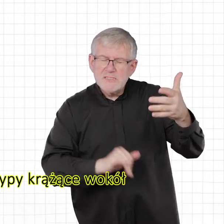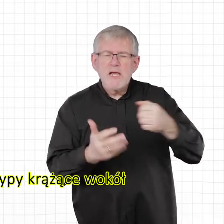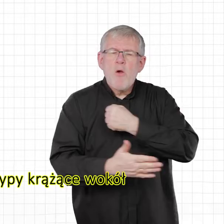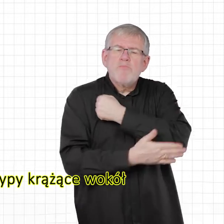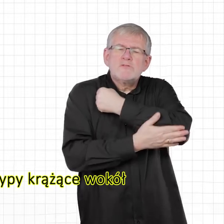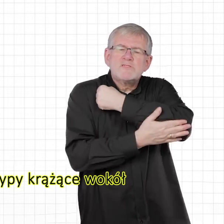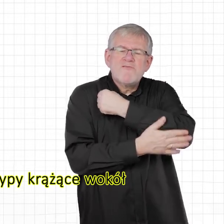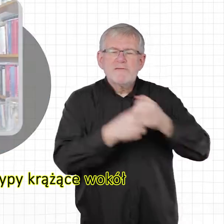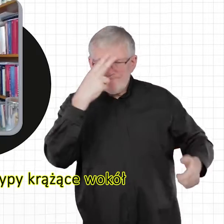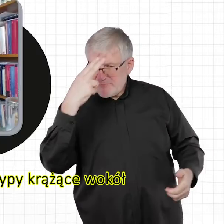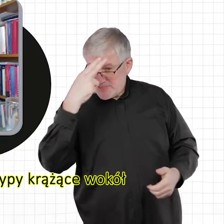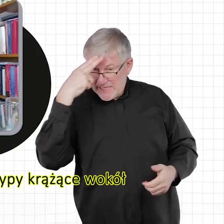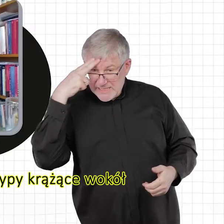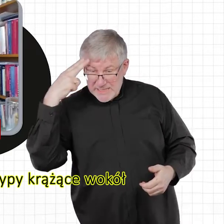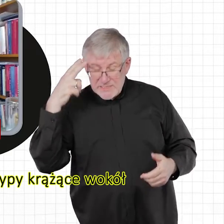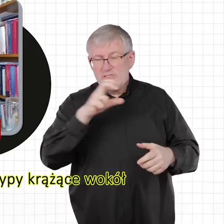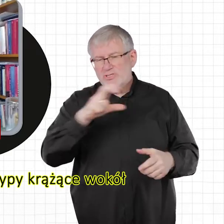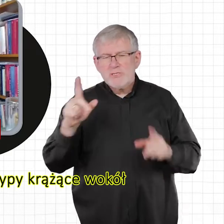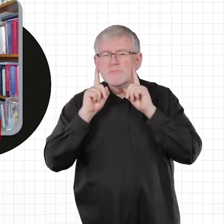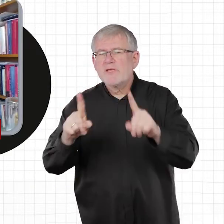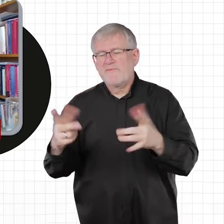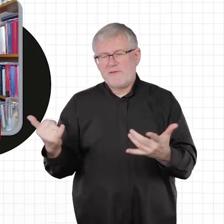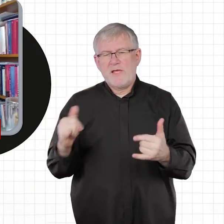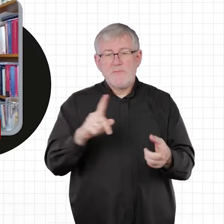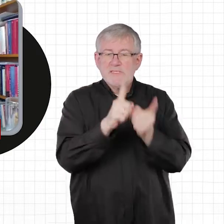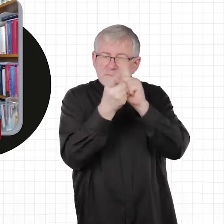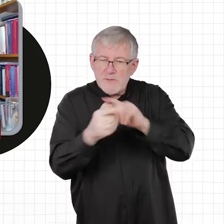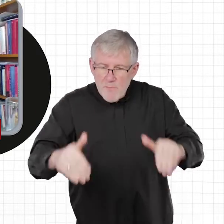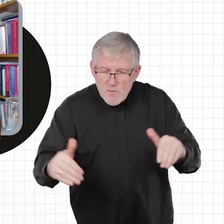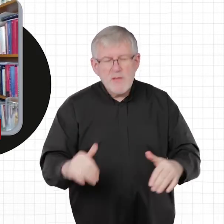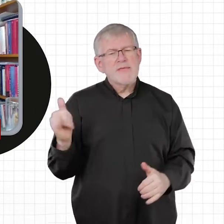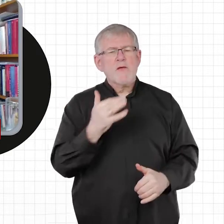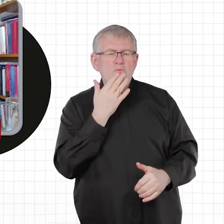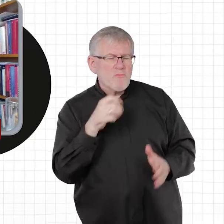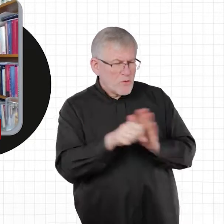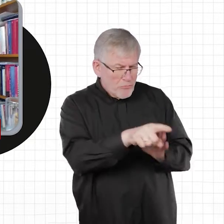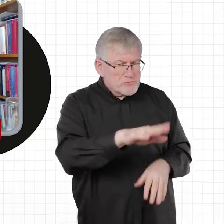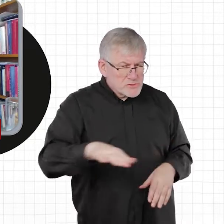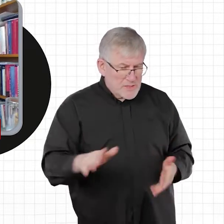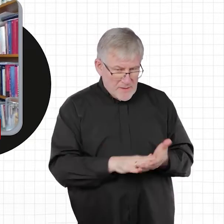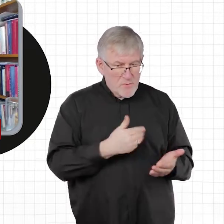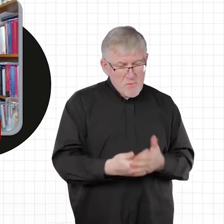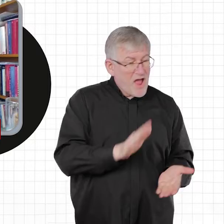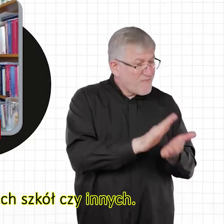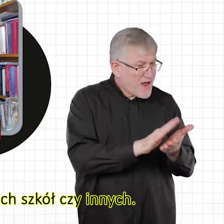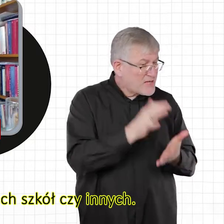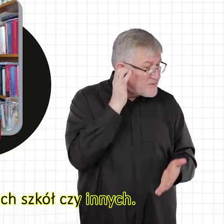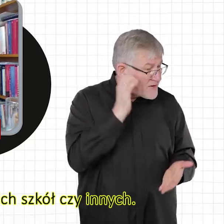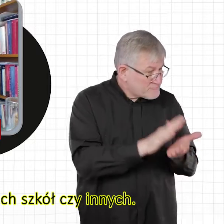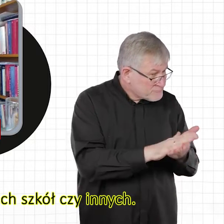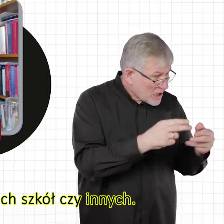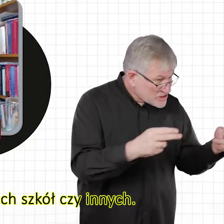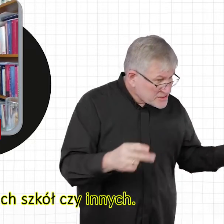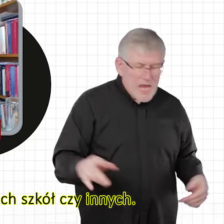to break up the stereotypes all around them in the society. So, and these schools are very popular.